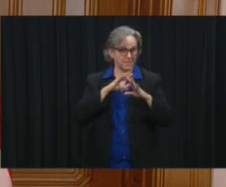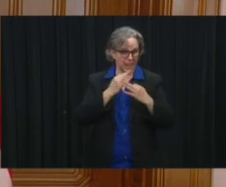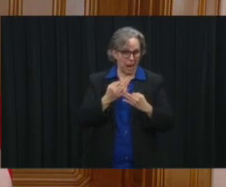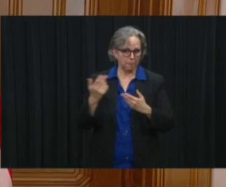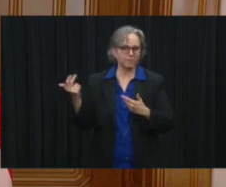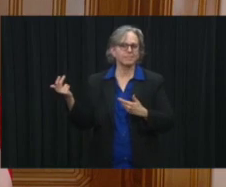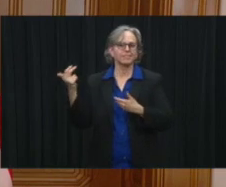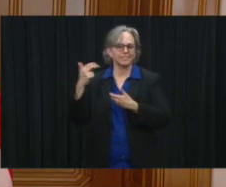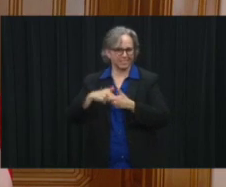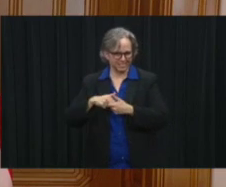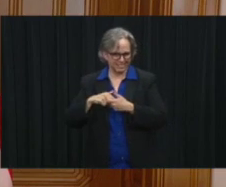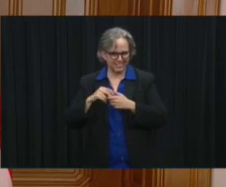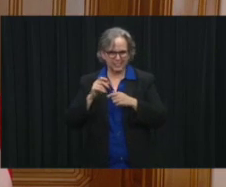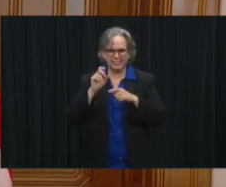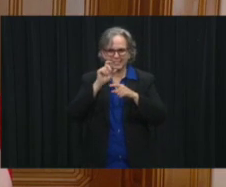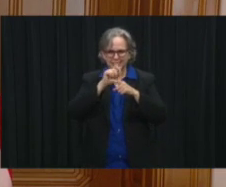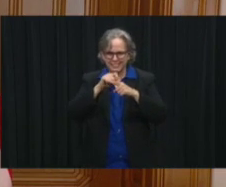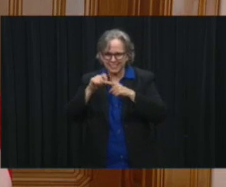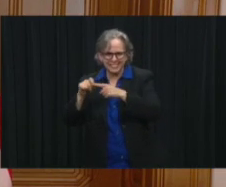very young